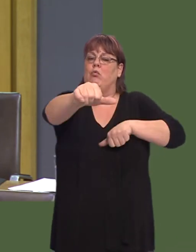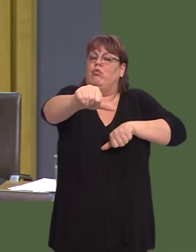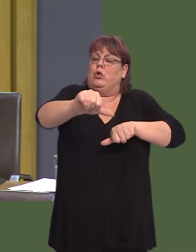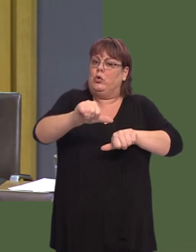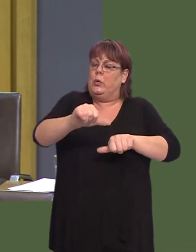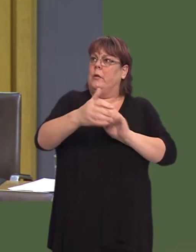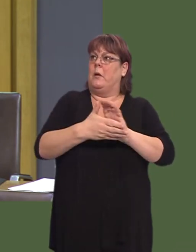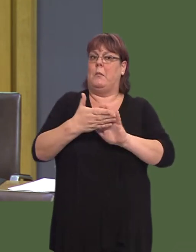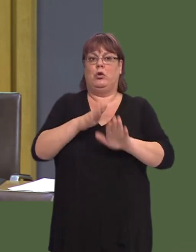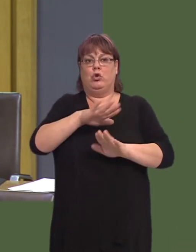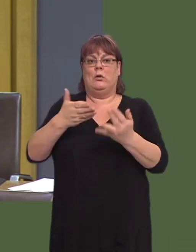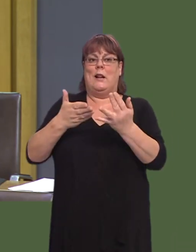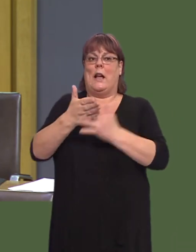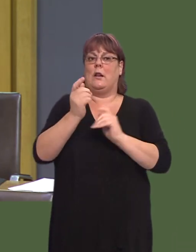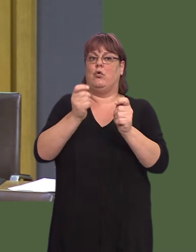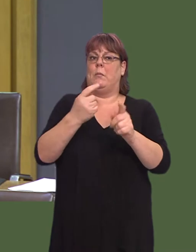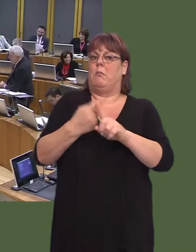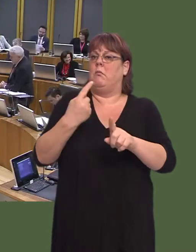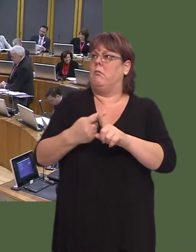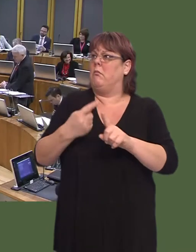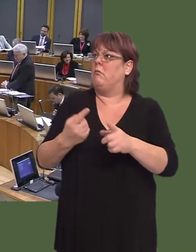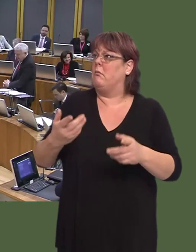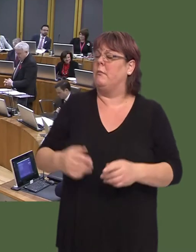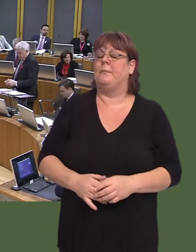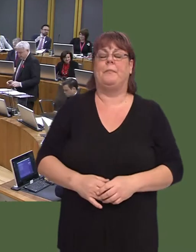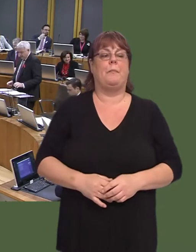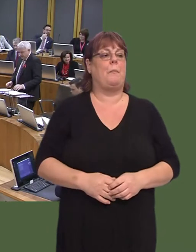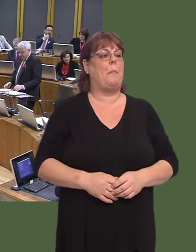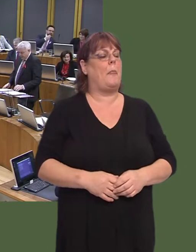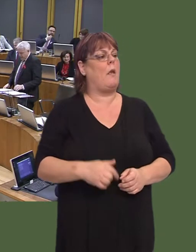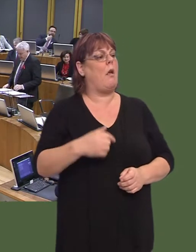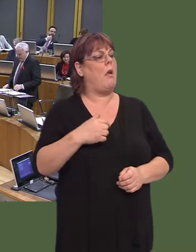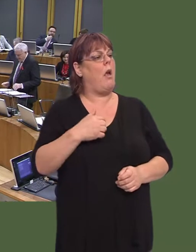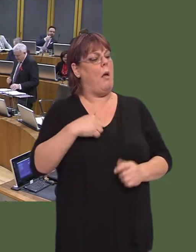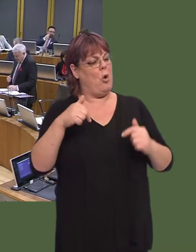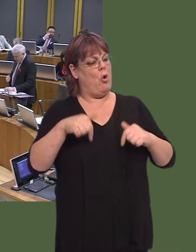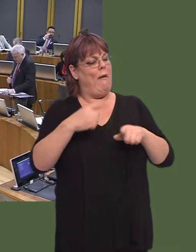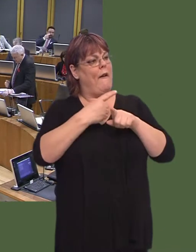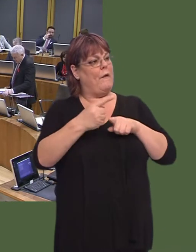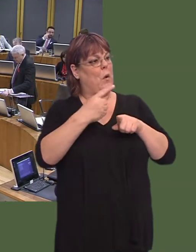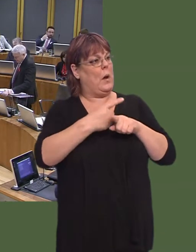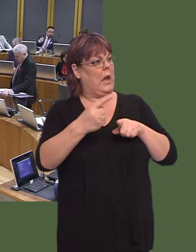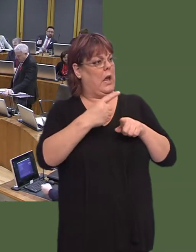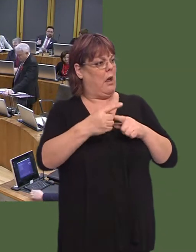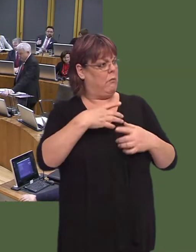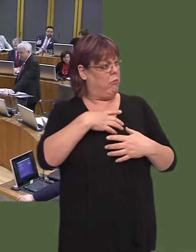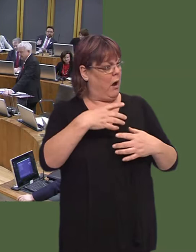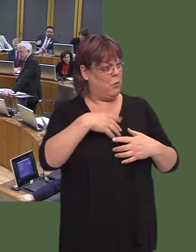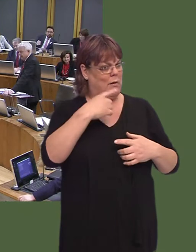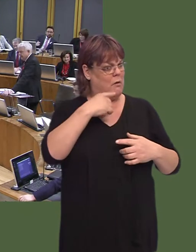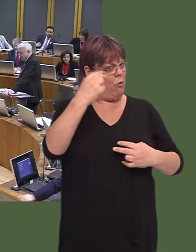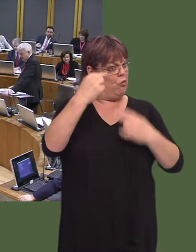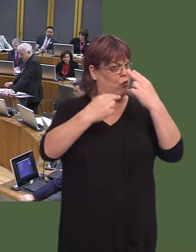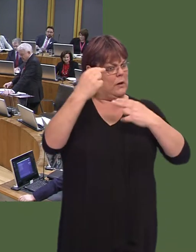that children get the treatment that they need? Well, it comes as a surprise to me, as I stand here every week, to suggest that I'm not